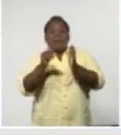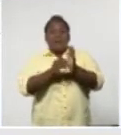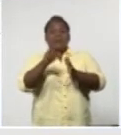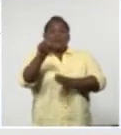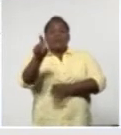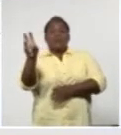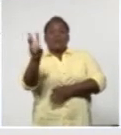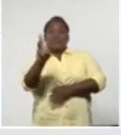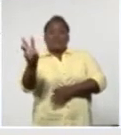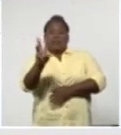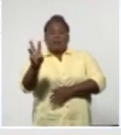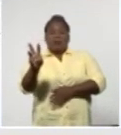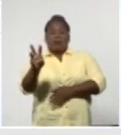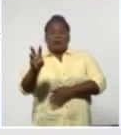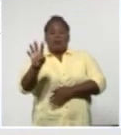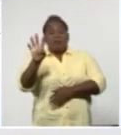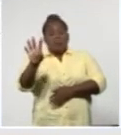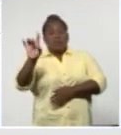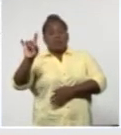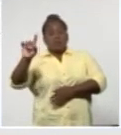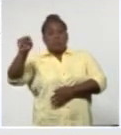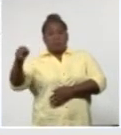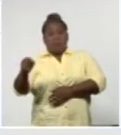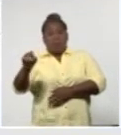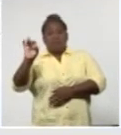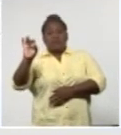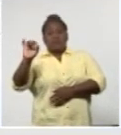Yesterday, it confirmed